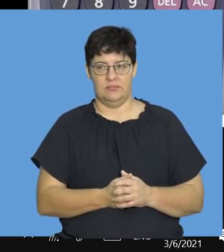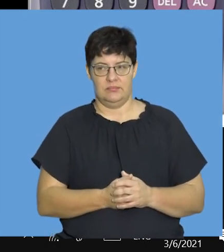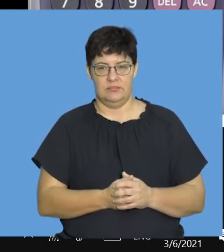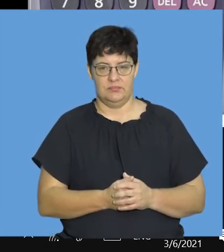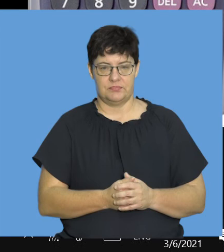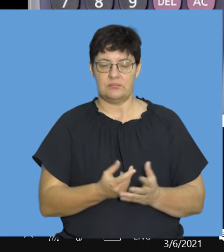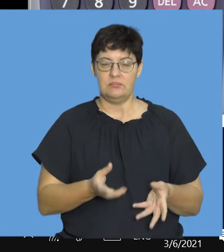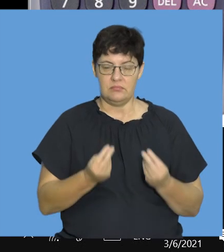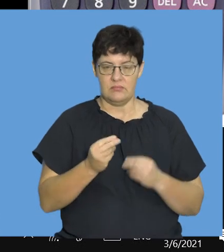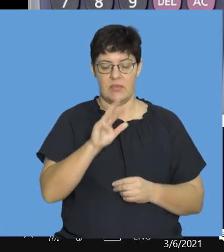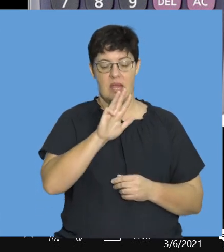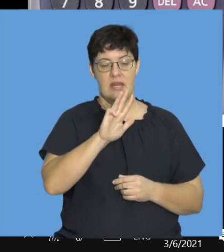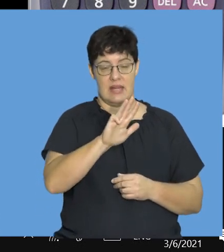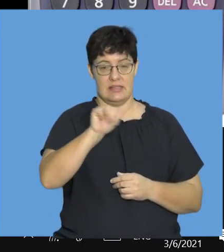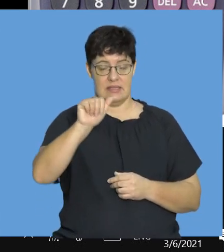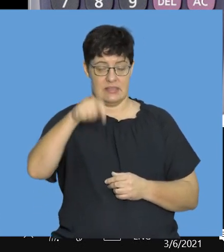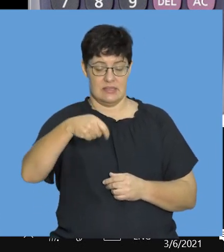my 96,000